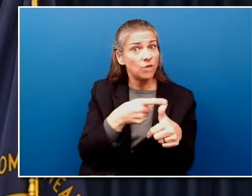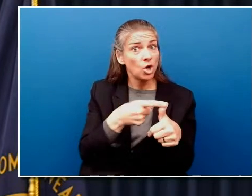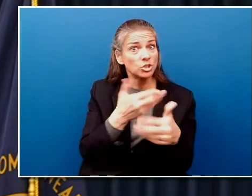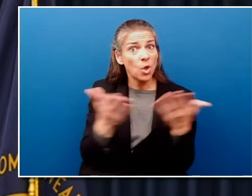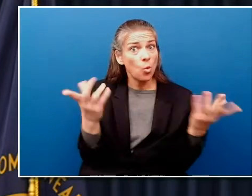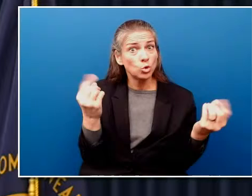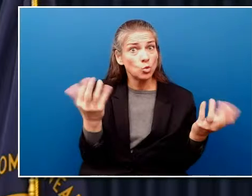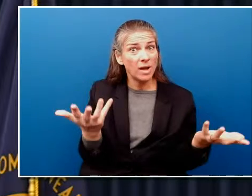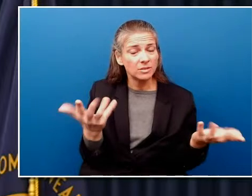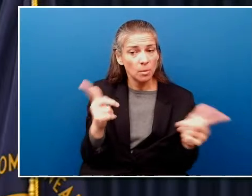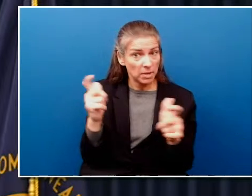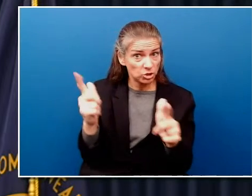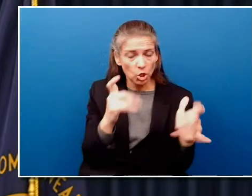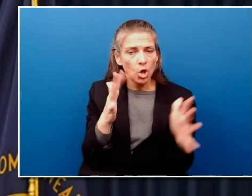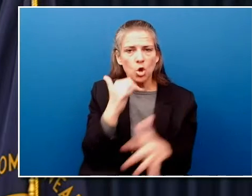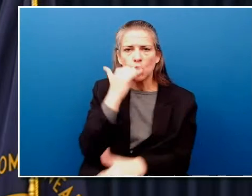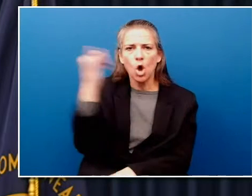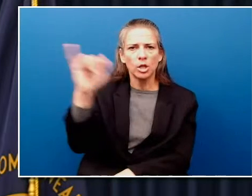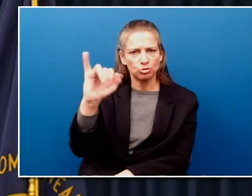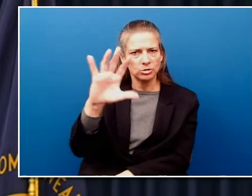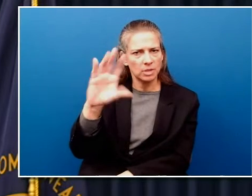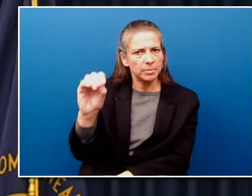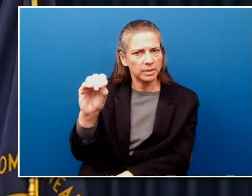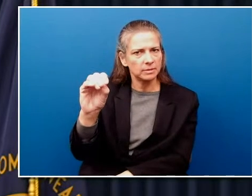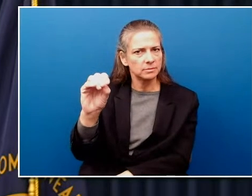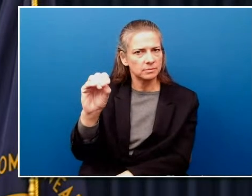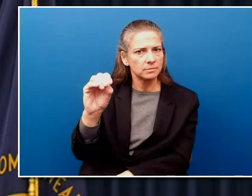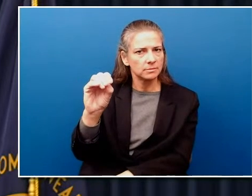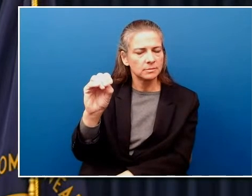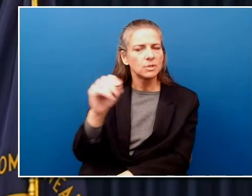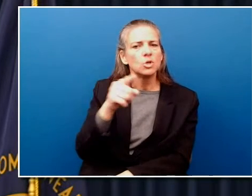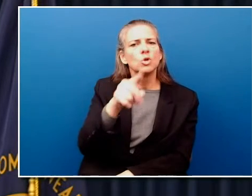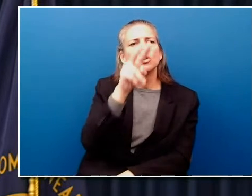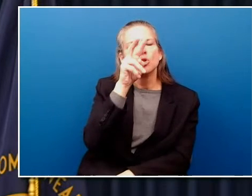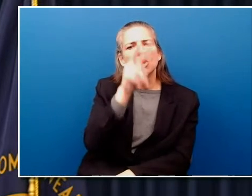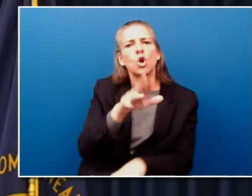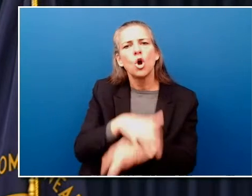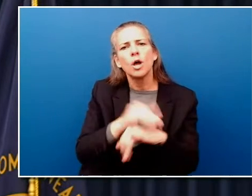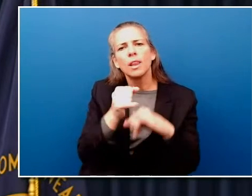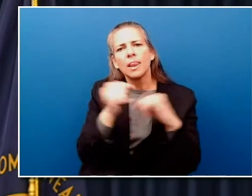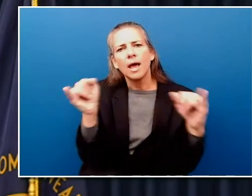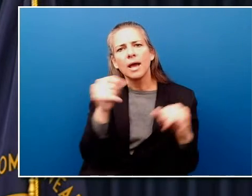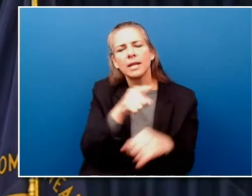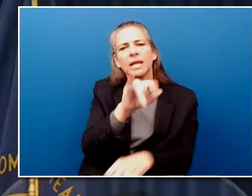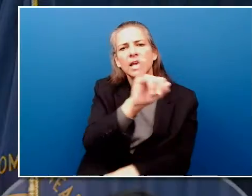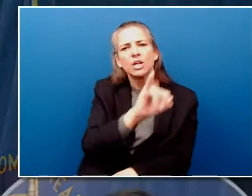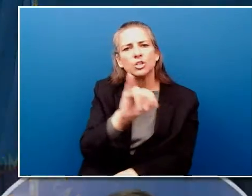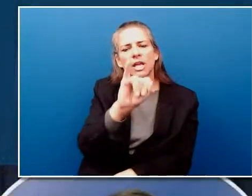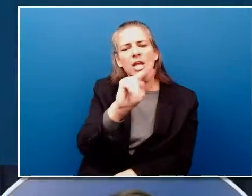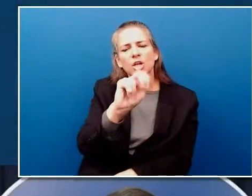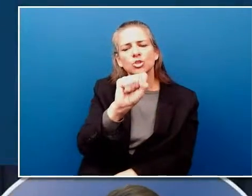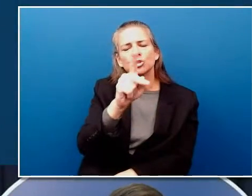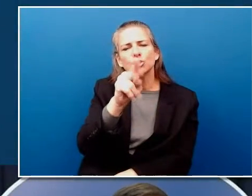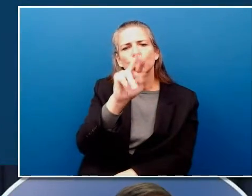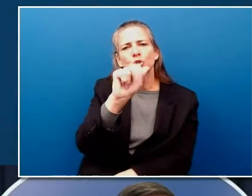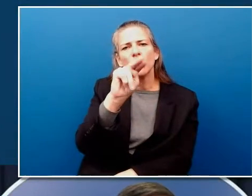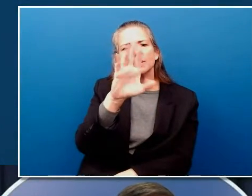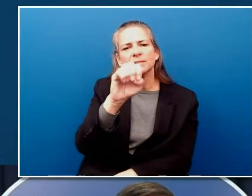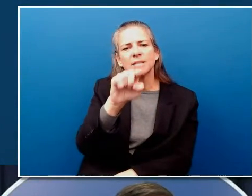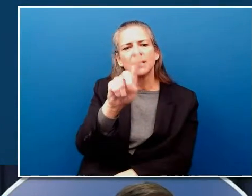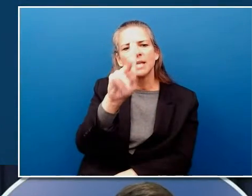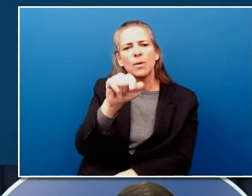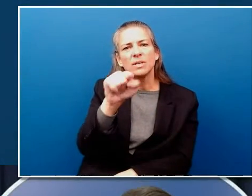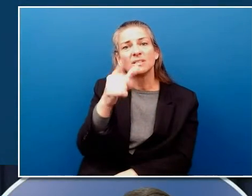with their insurance company after a disaster can find resources online at insurance.ky.gov, or you can call us at